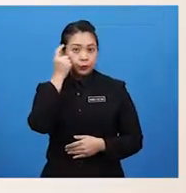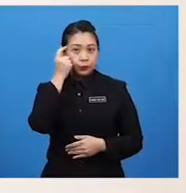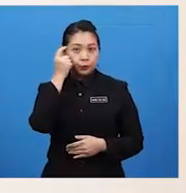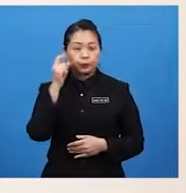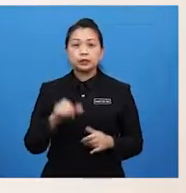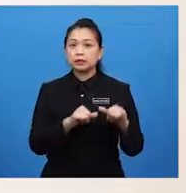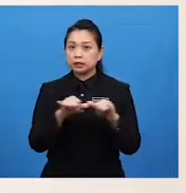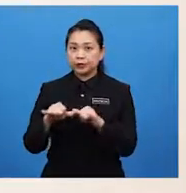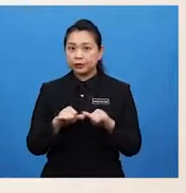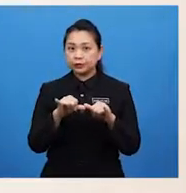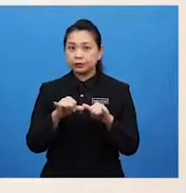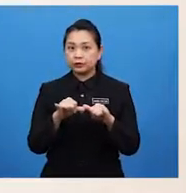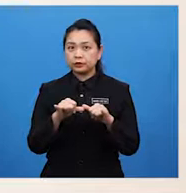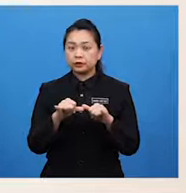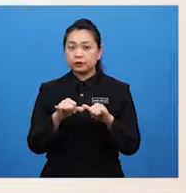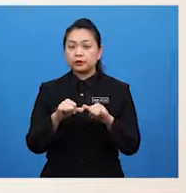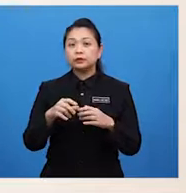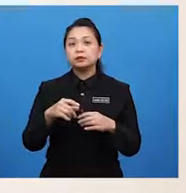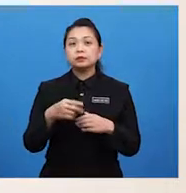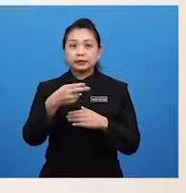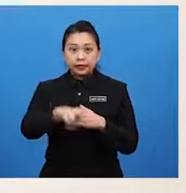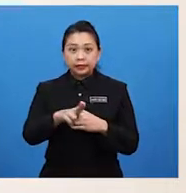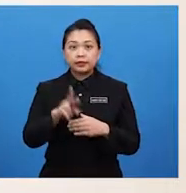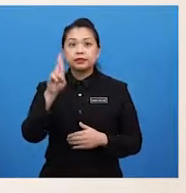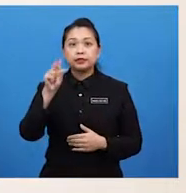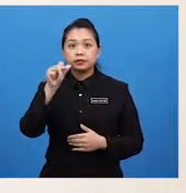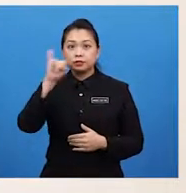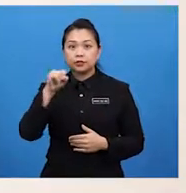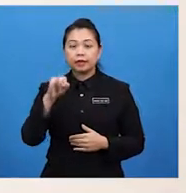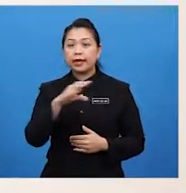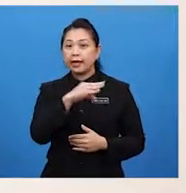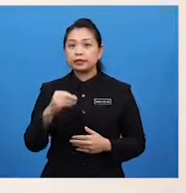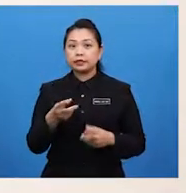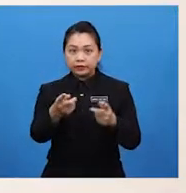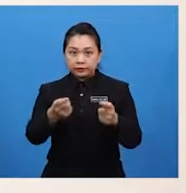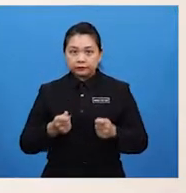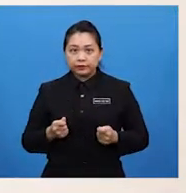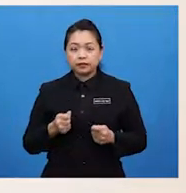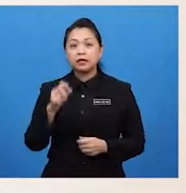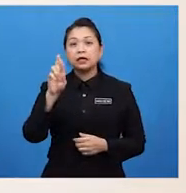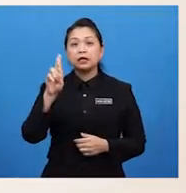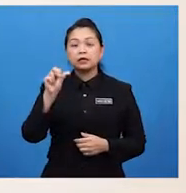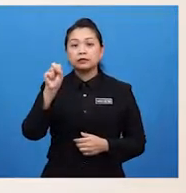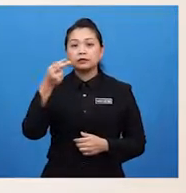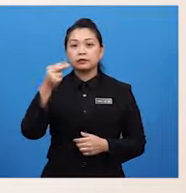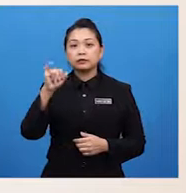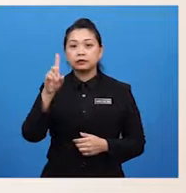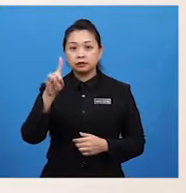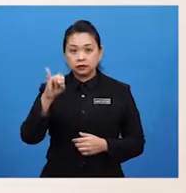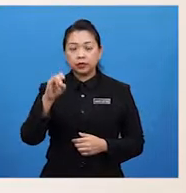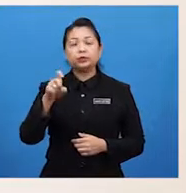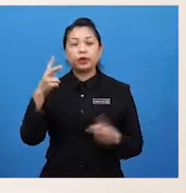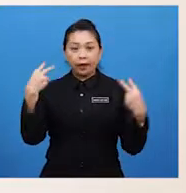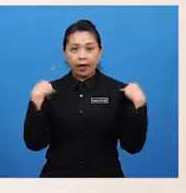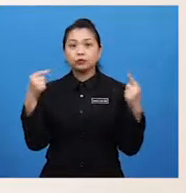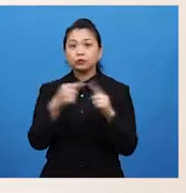Raj and the receiver is Rashidi. Yes, you have to write an